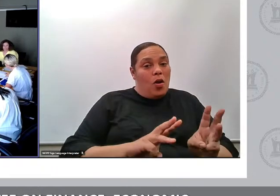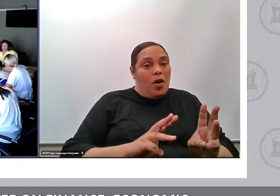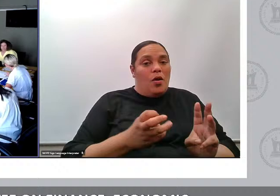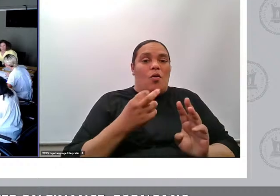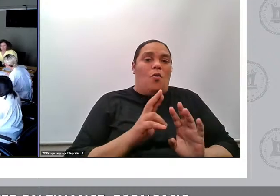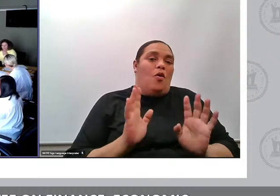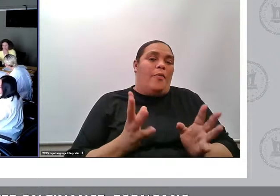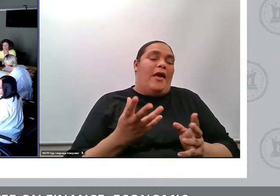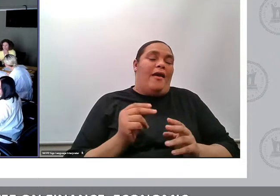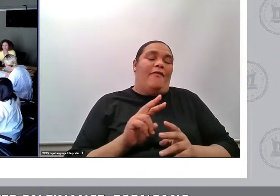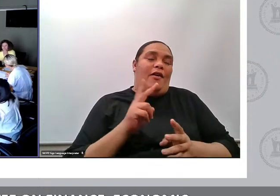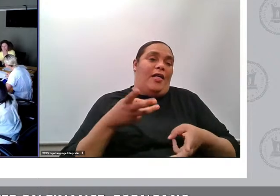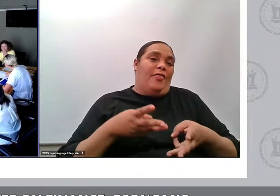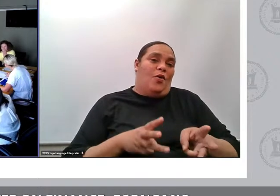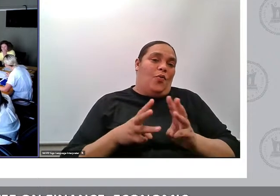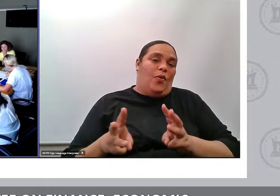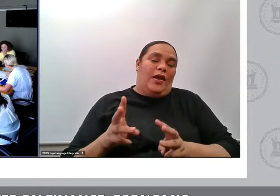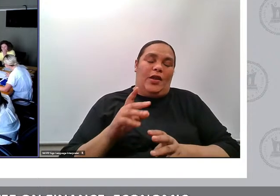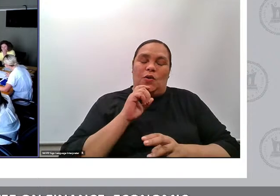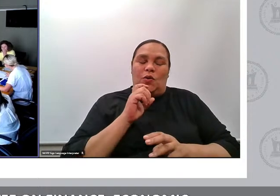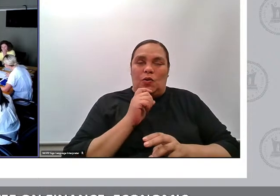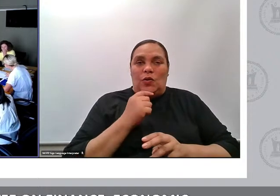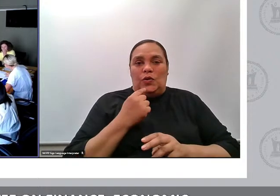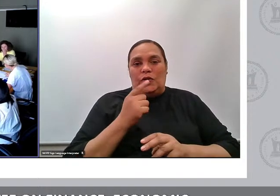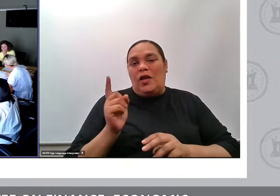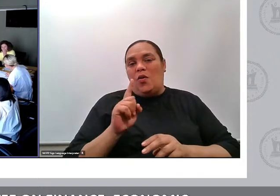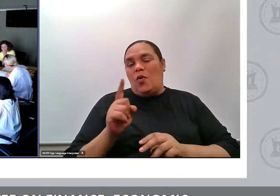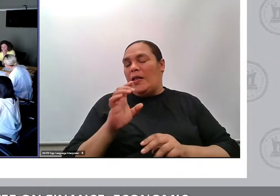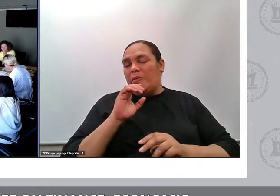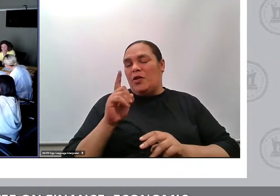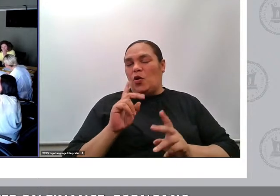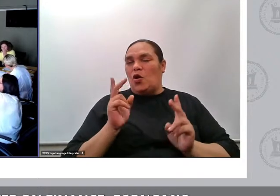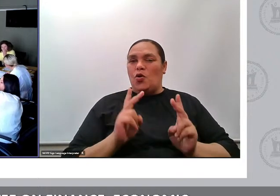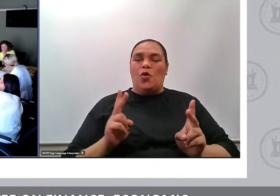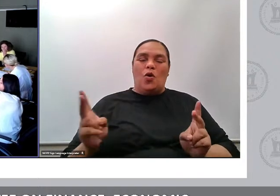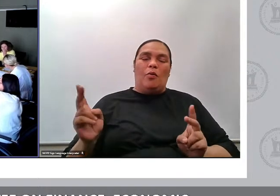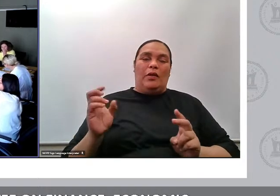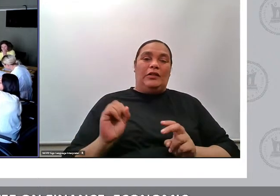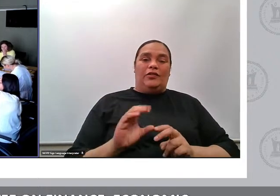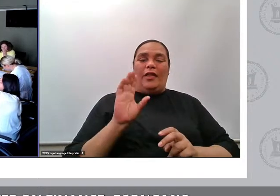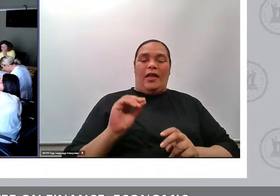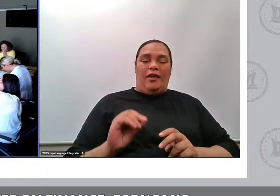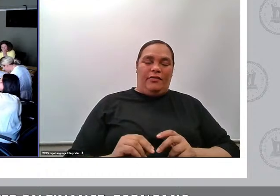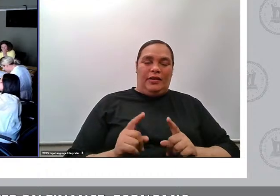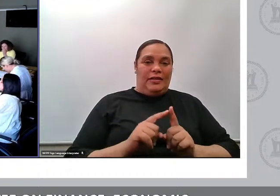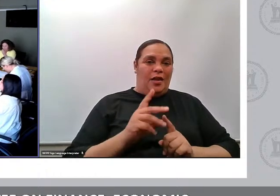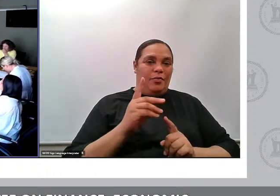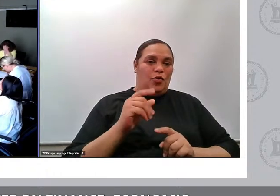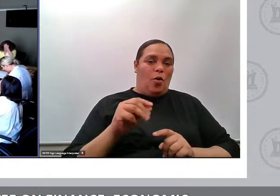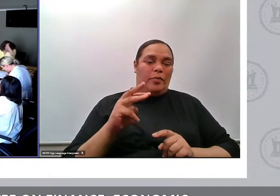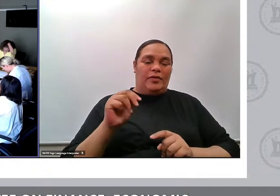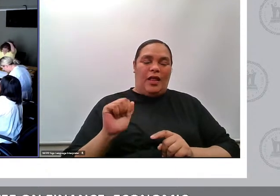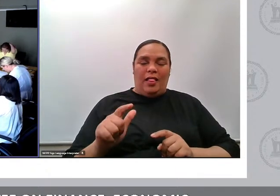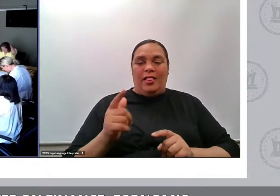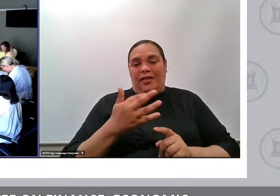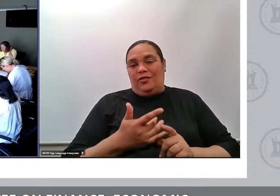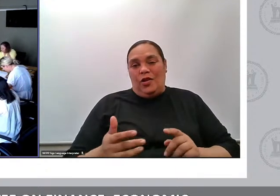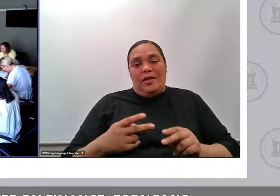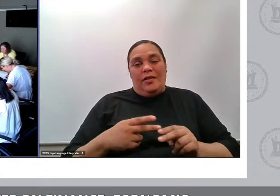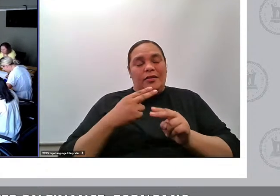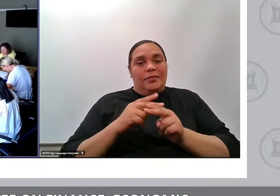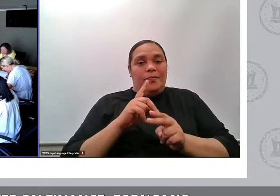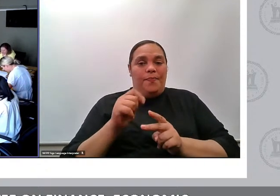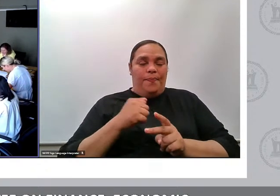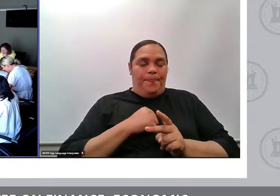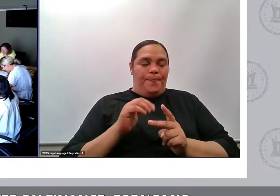was there another mechanism used to determine what it means to be ordinarily resident, such as domicile, etc.? And then my final question